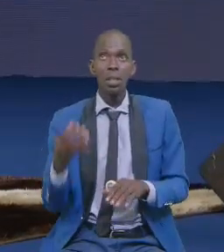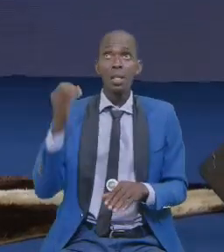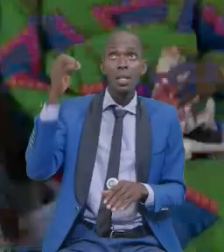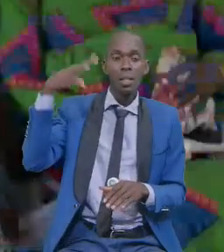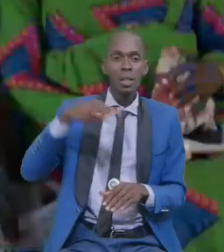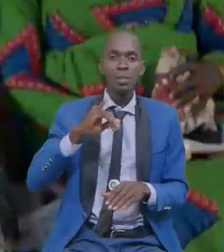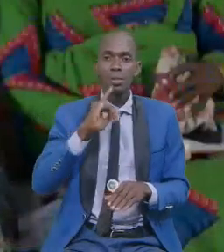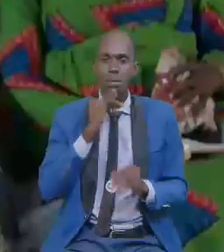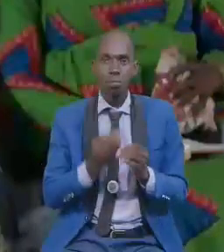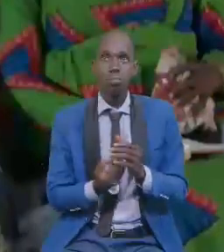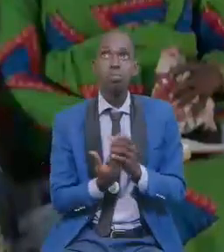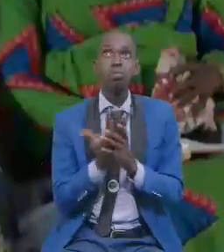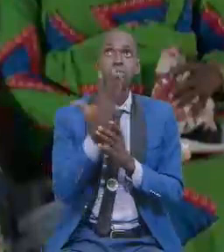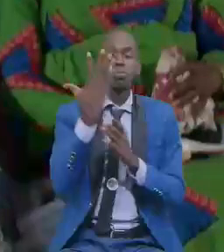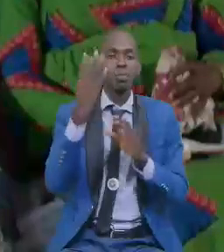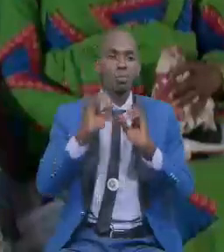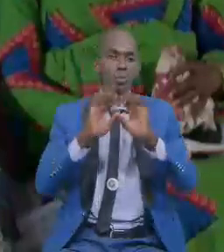up.